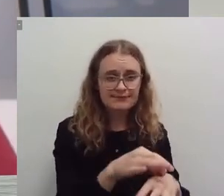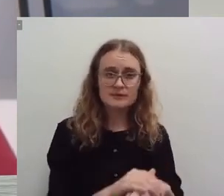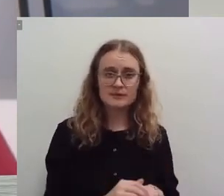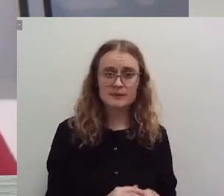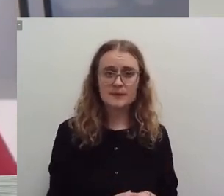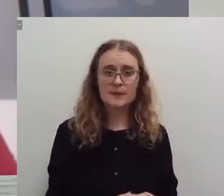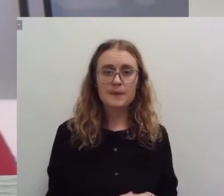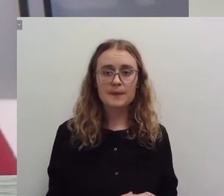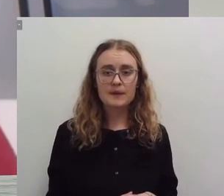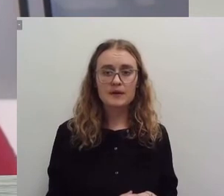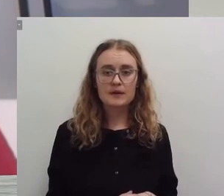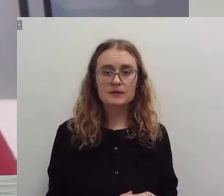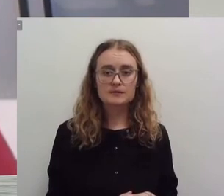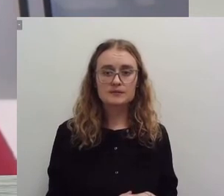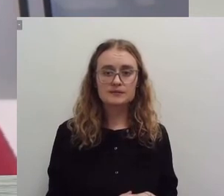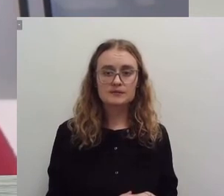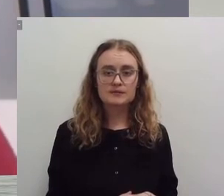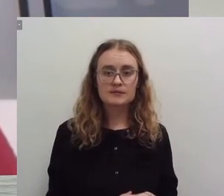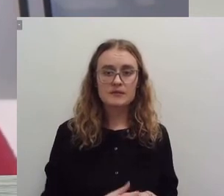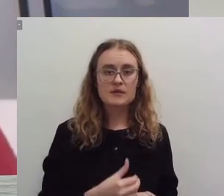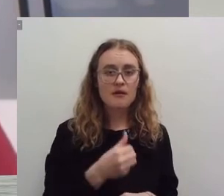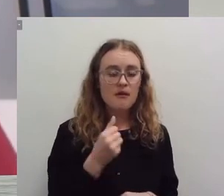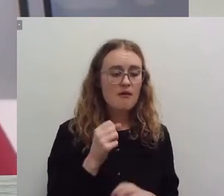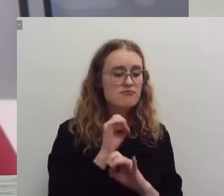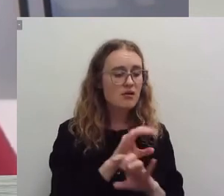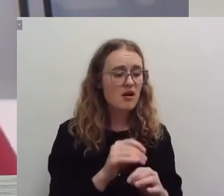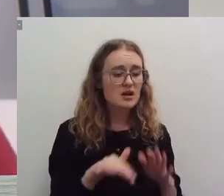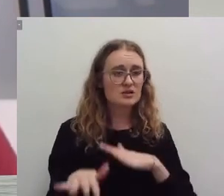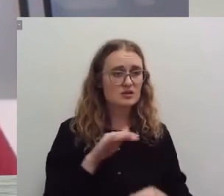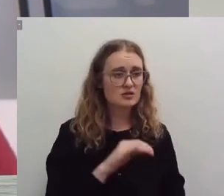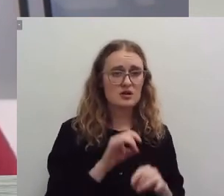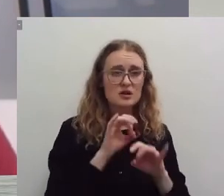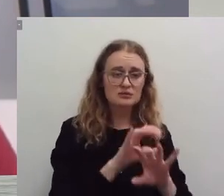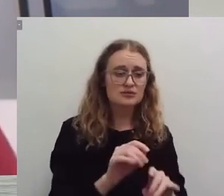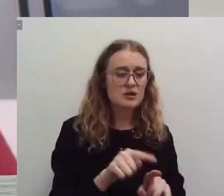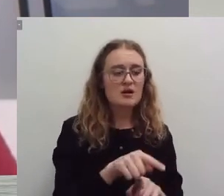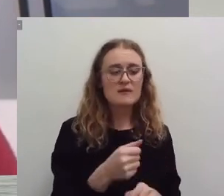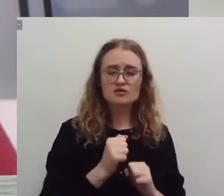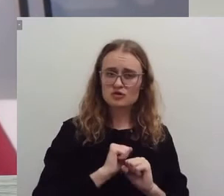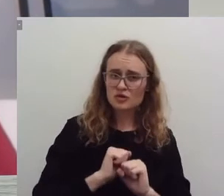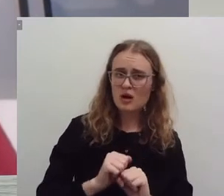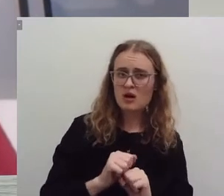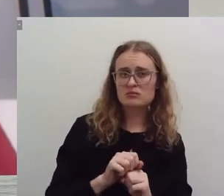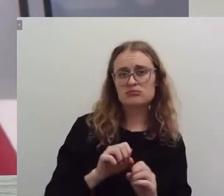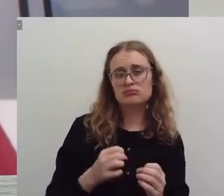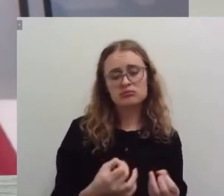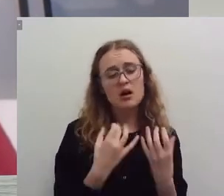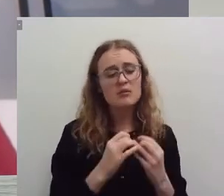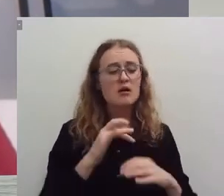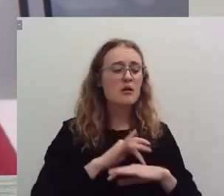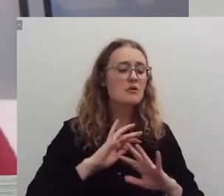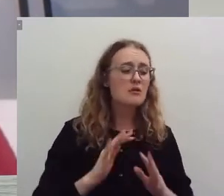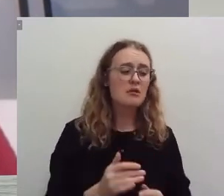mean that they have to be there as ambassadors and role models, to show them that they